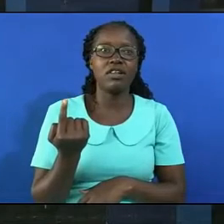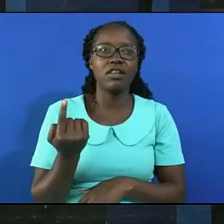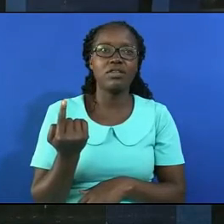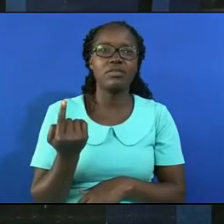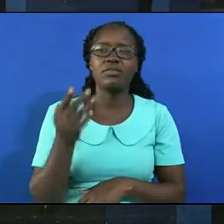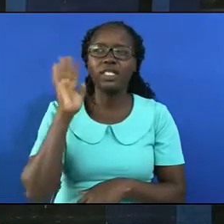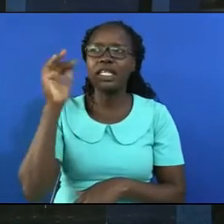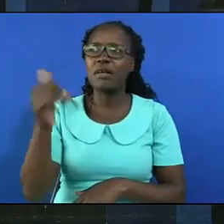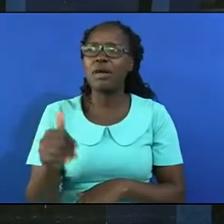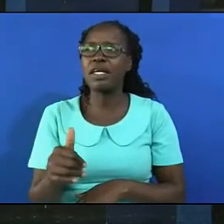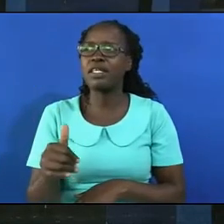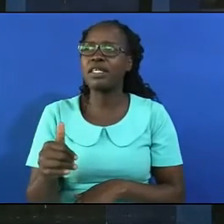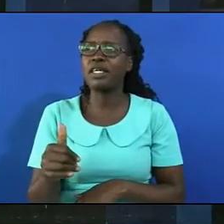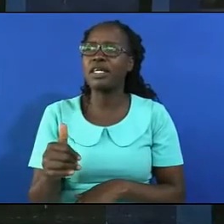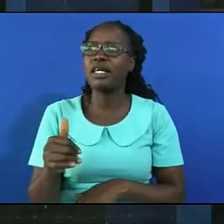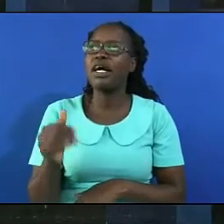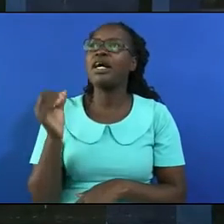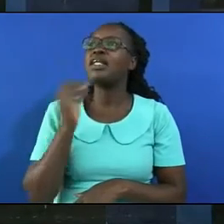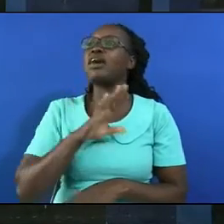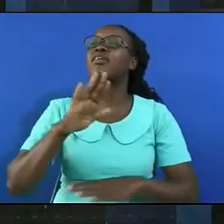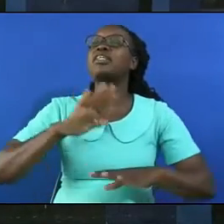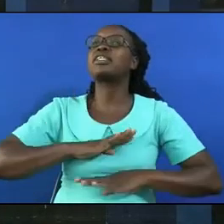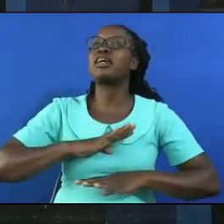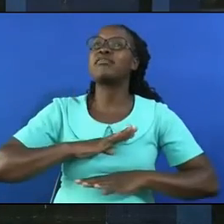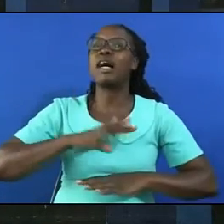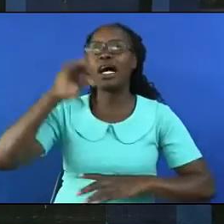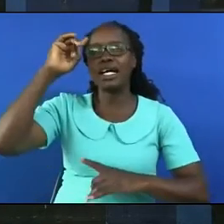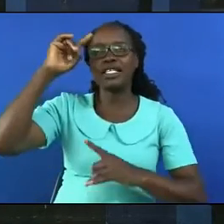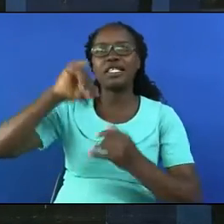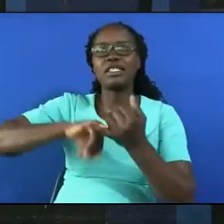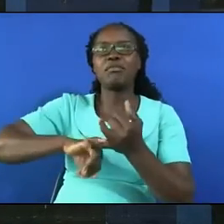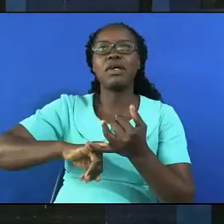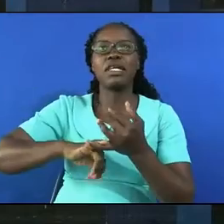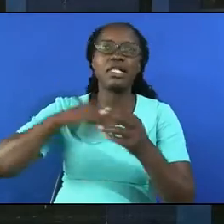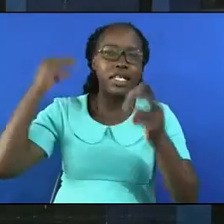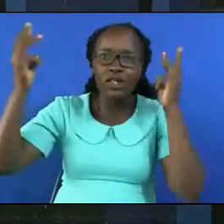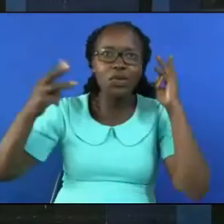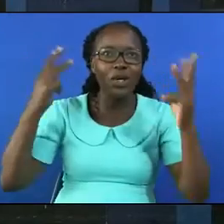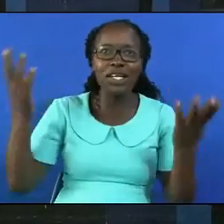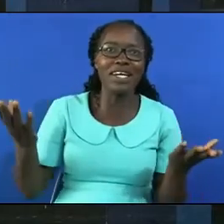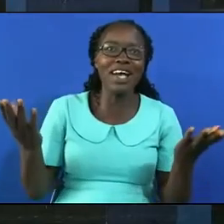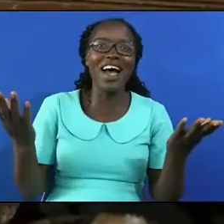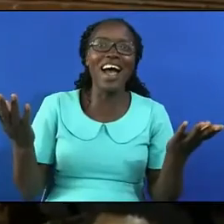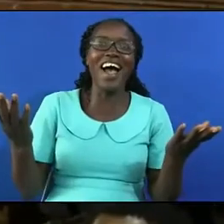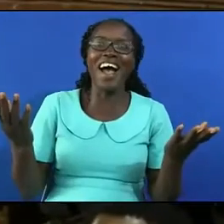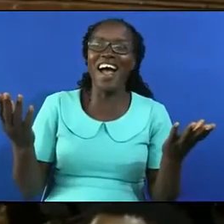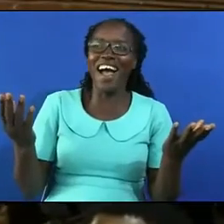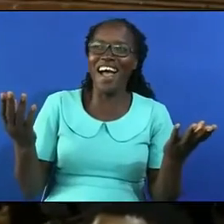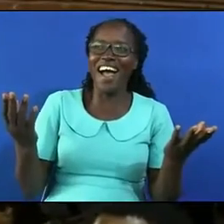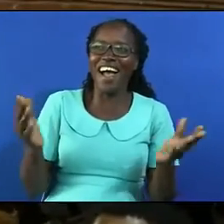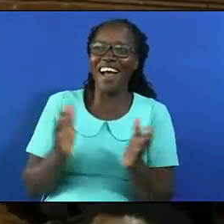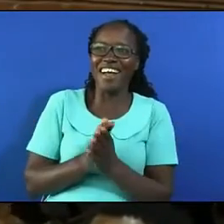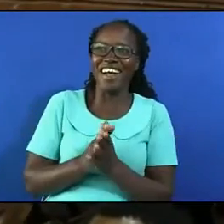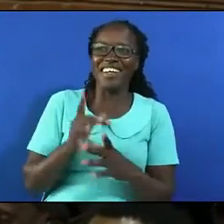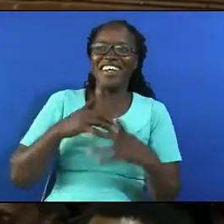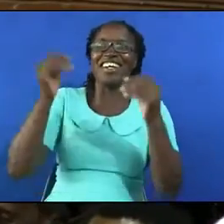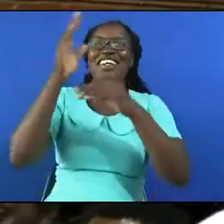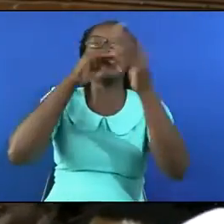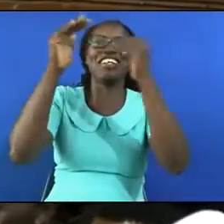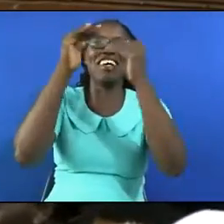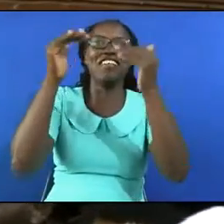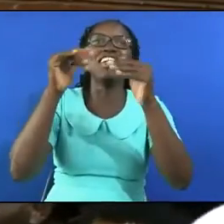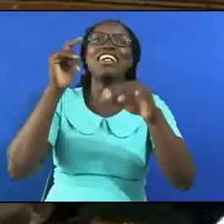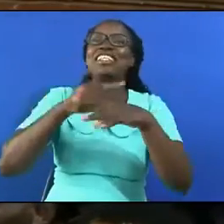I can't hear you. Say it loud enough until the married get worried. I'm saying, when we get to